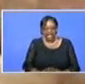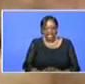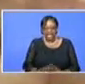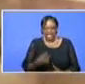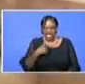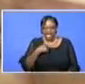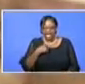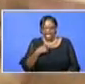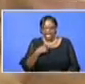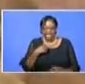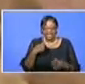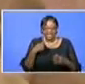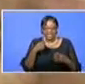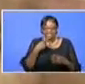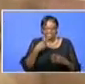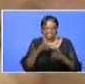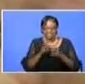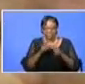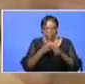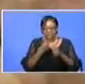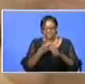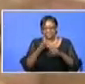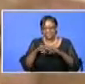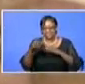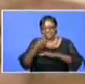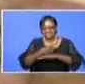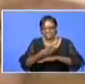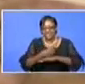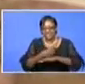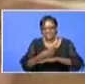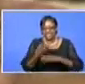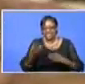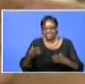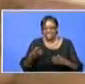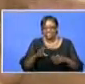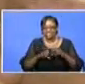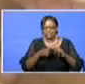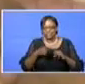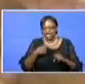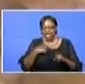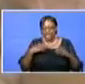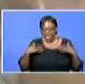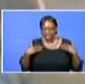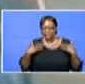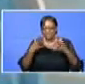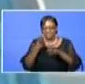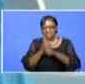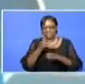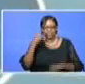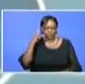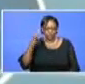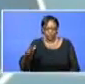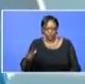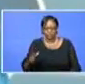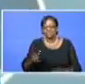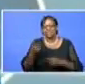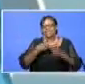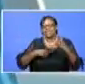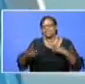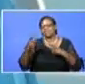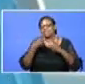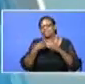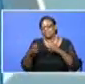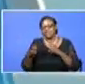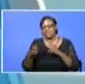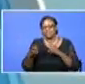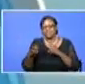11.51. I PB twice in a day. I'm really happy about that, and I'm happy to get the gold. Reporting from the Grand Cayman